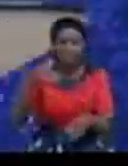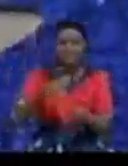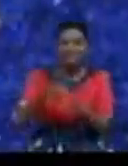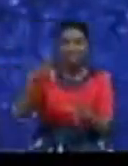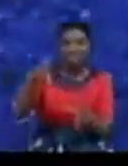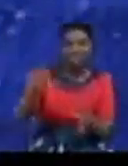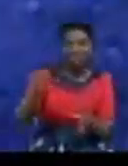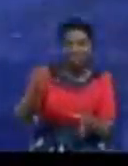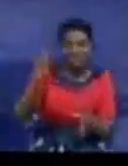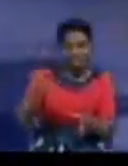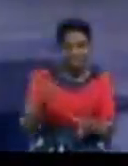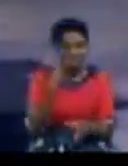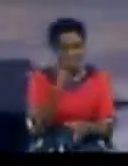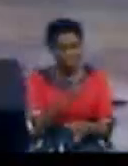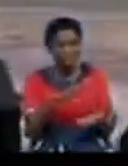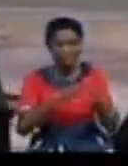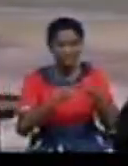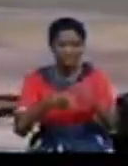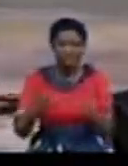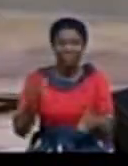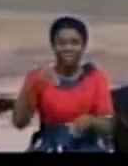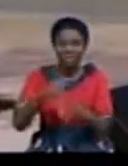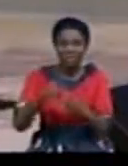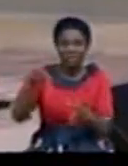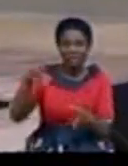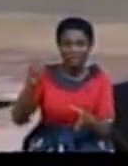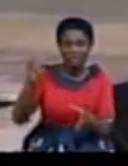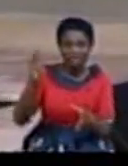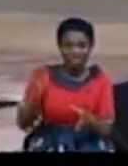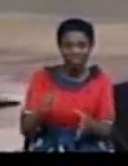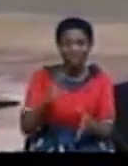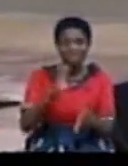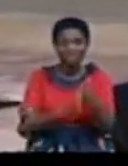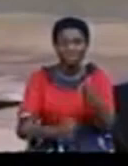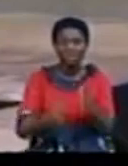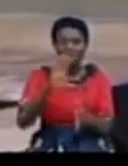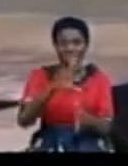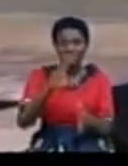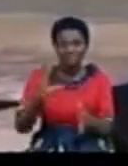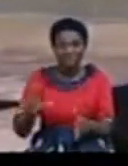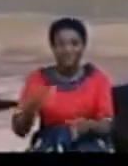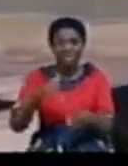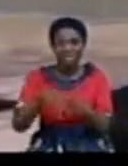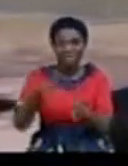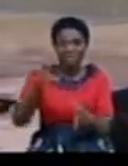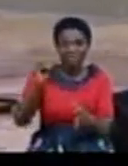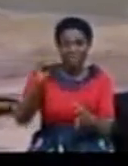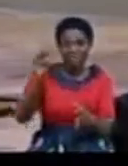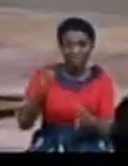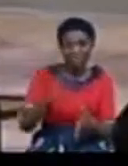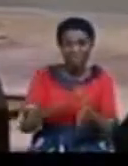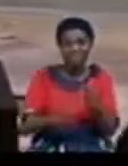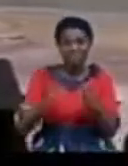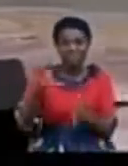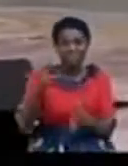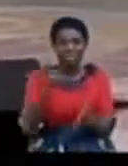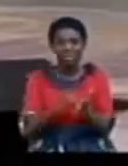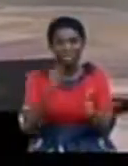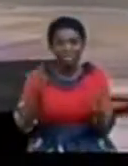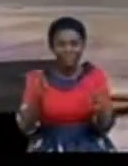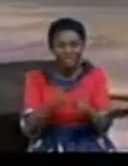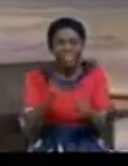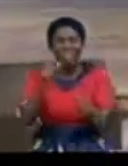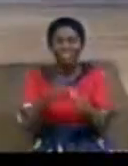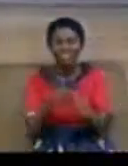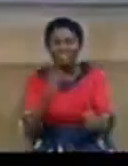14. Look at their story in Psalm 53. Look at their story in Romans chapter 3. It's like everything is